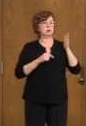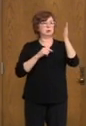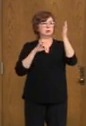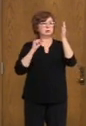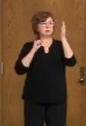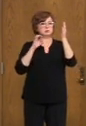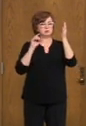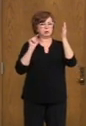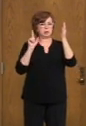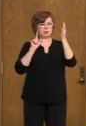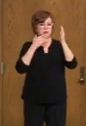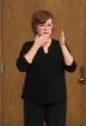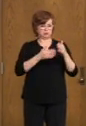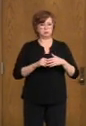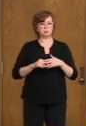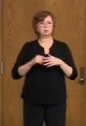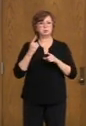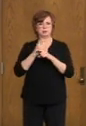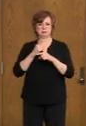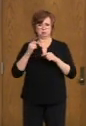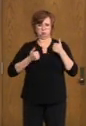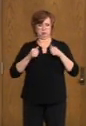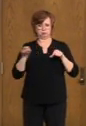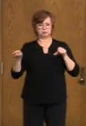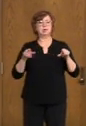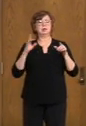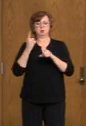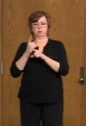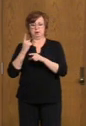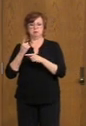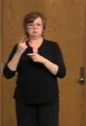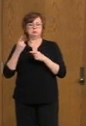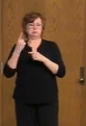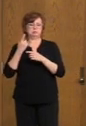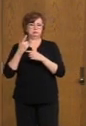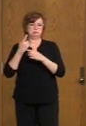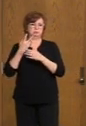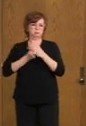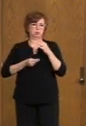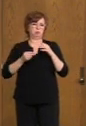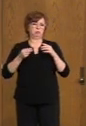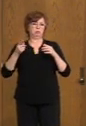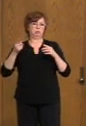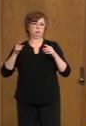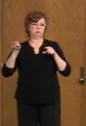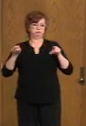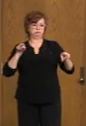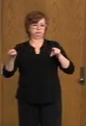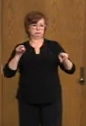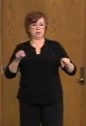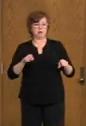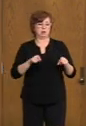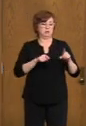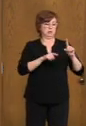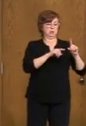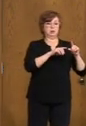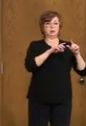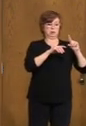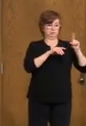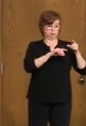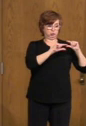Dr. Shahab. So it is the latter. It is a combination of both, looking at how we do more first doses as well as continue the second